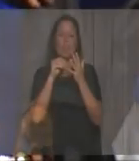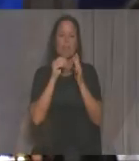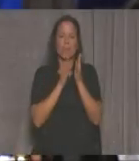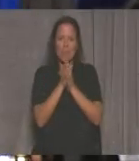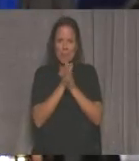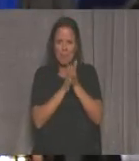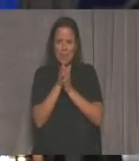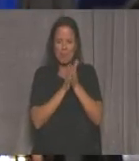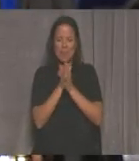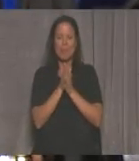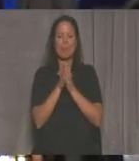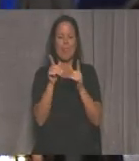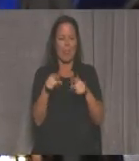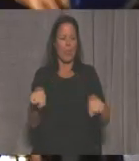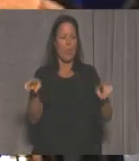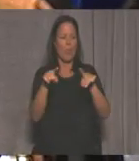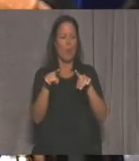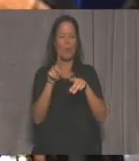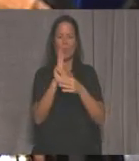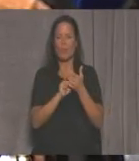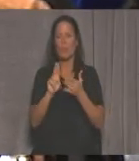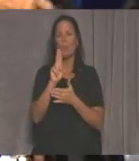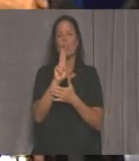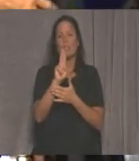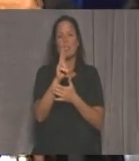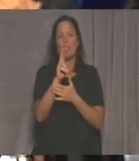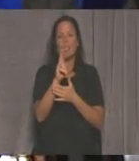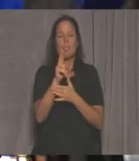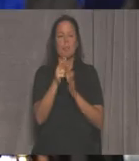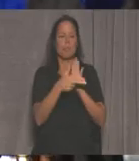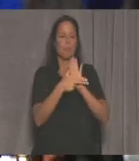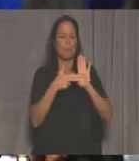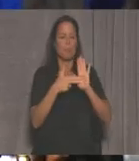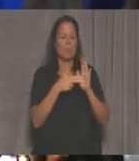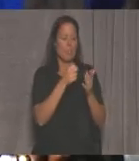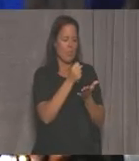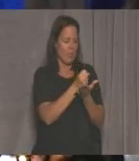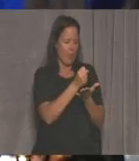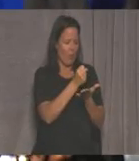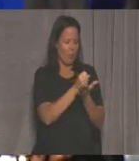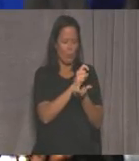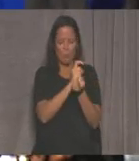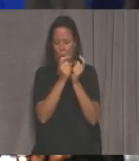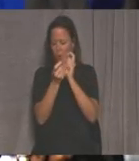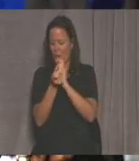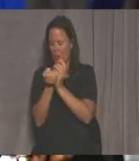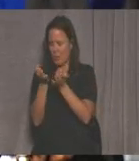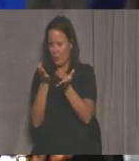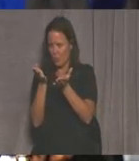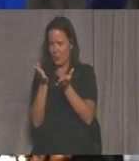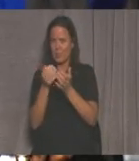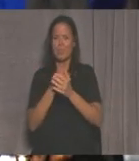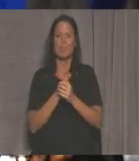diligence, and upon those whom the university charges to turn scholarship into